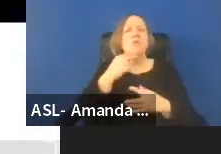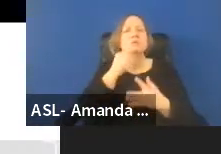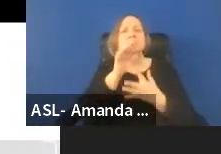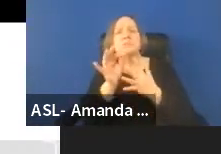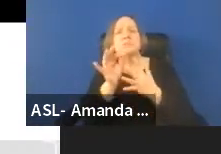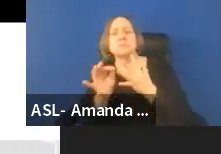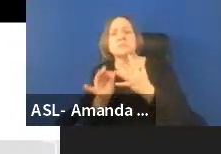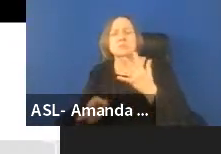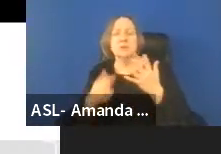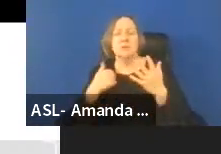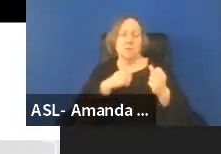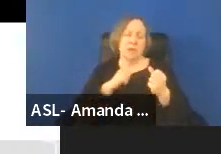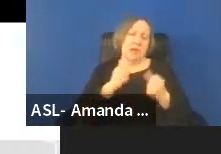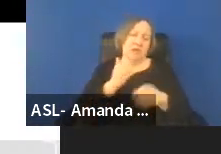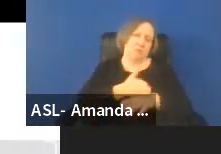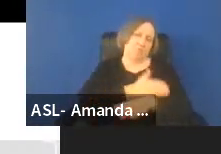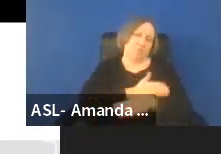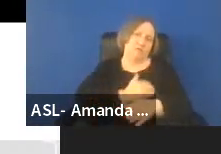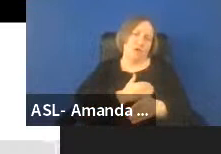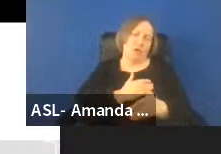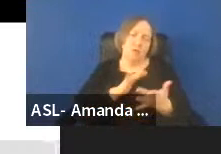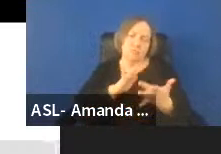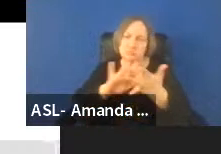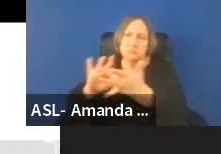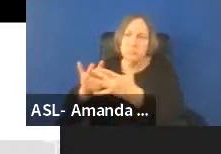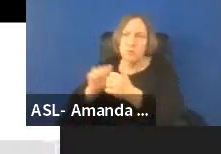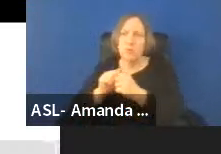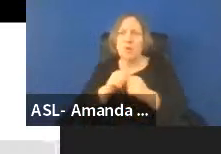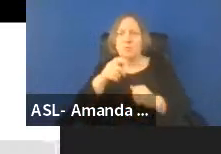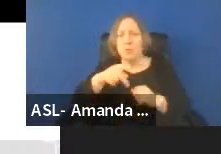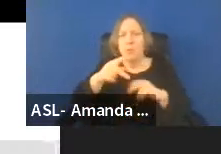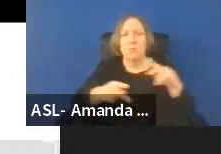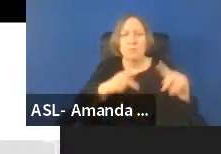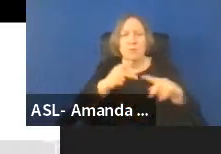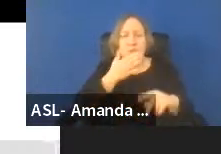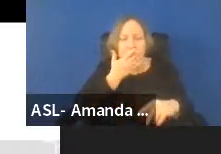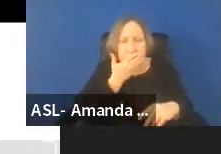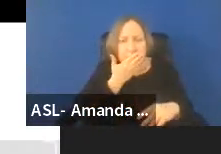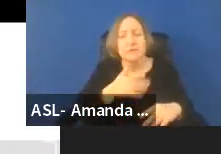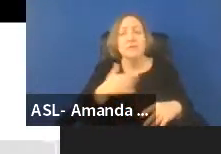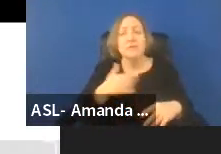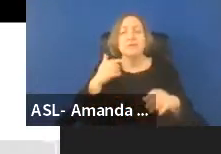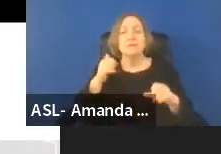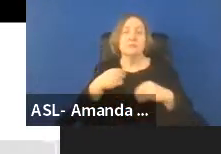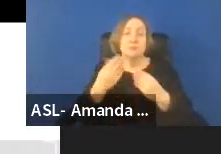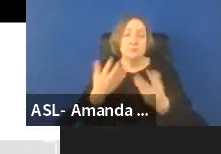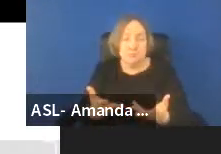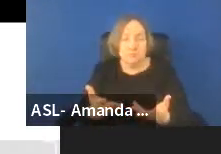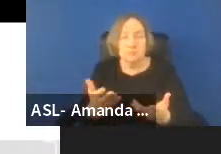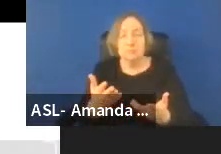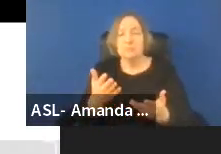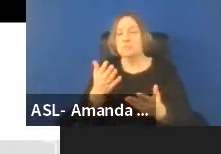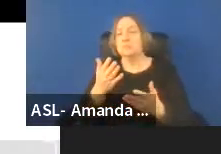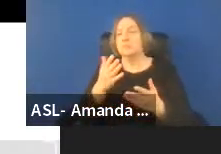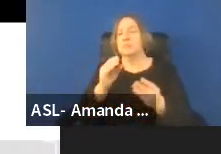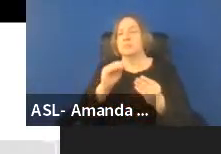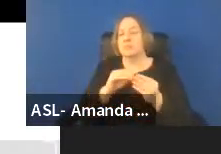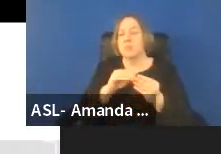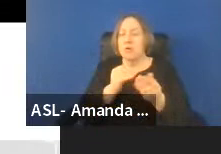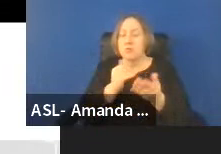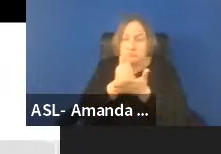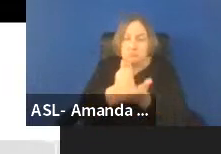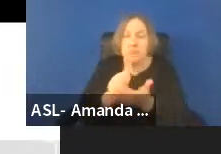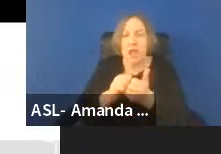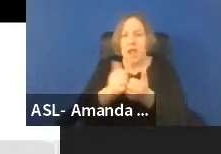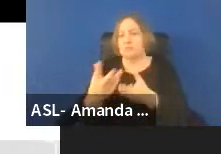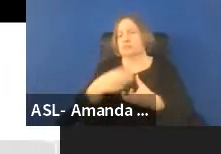our outreach to Portland communities of color and provide information and assistance for how to engage with City